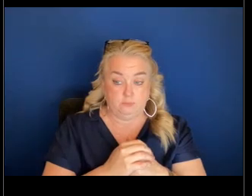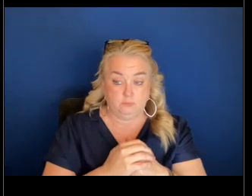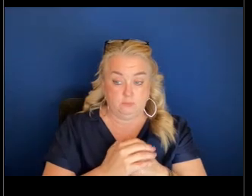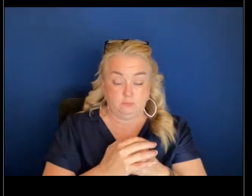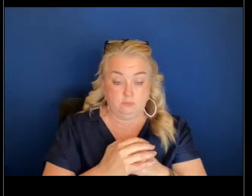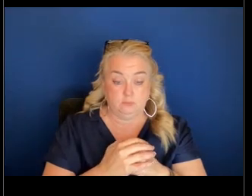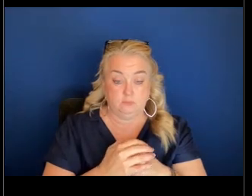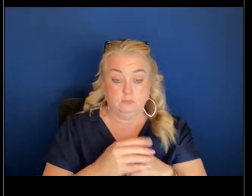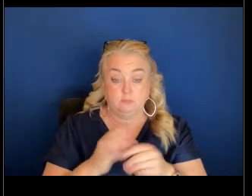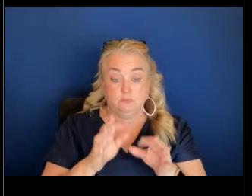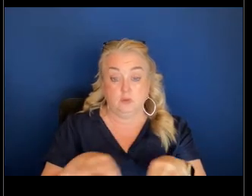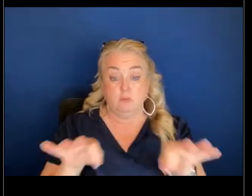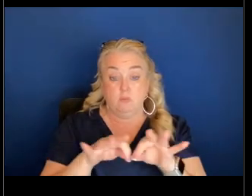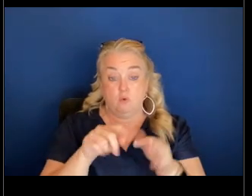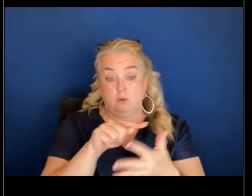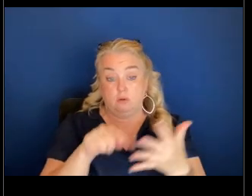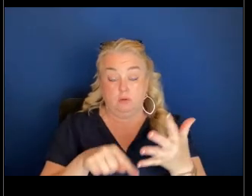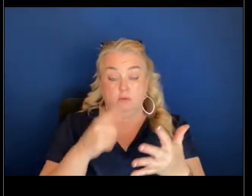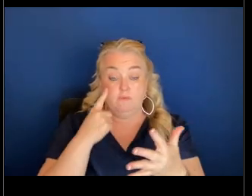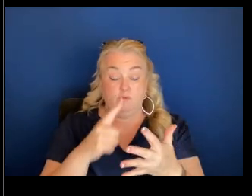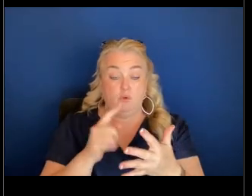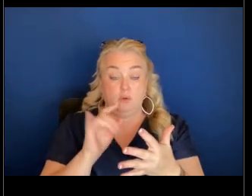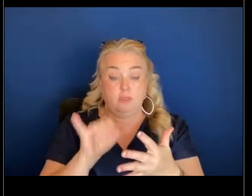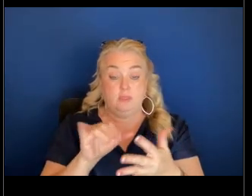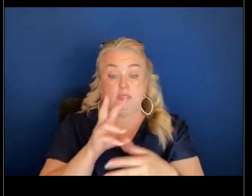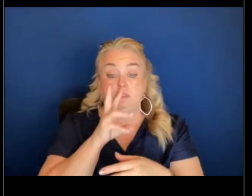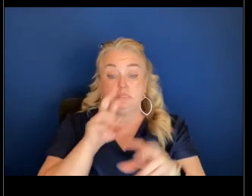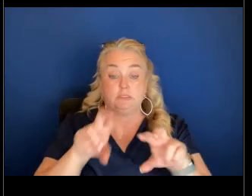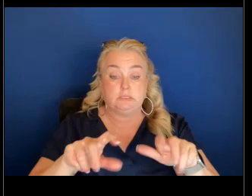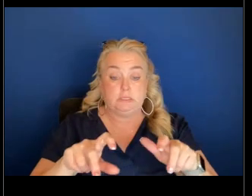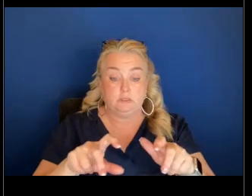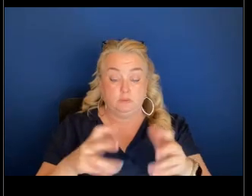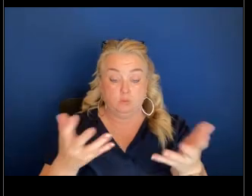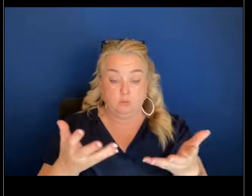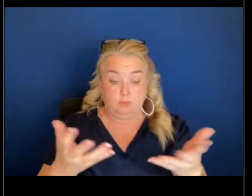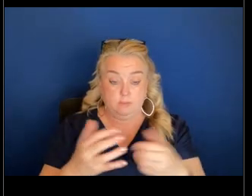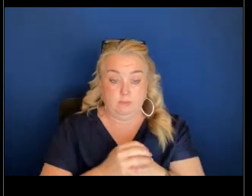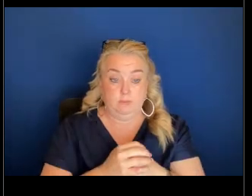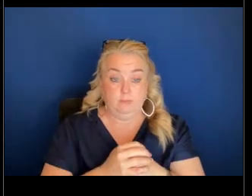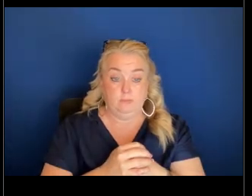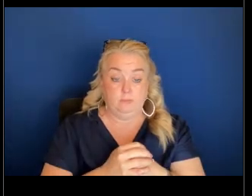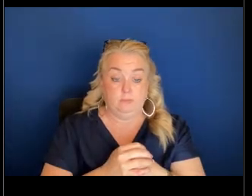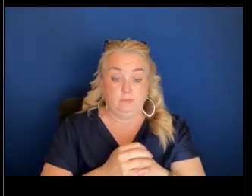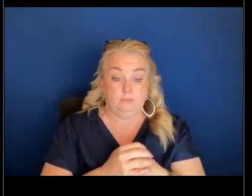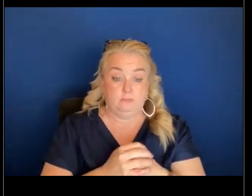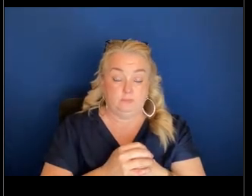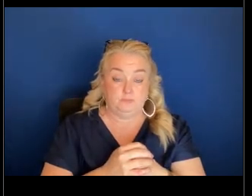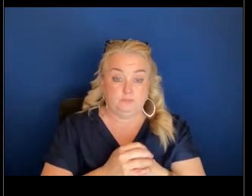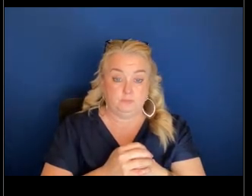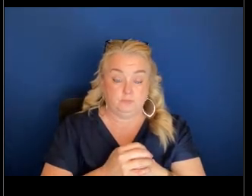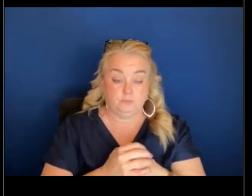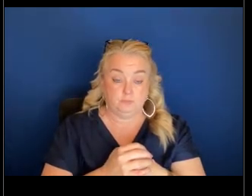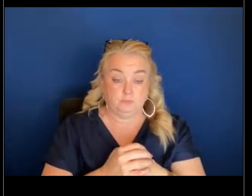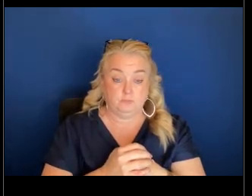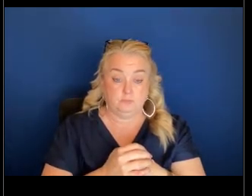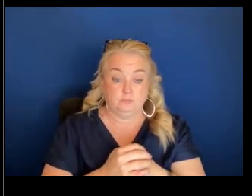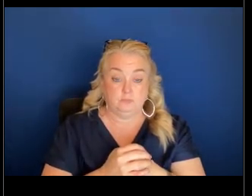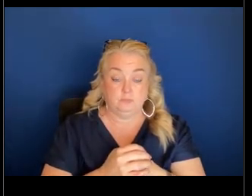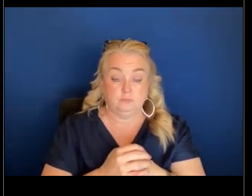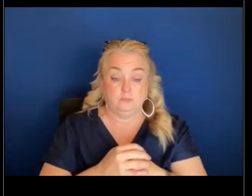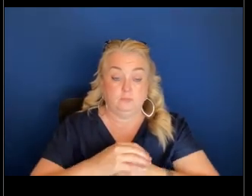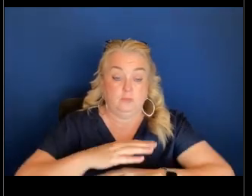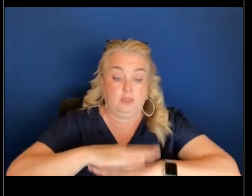Key features of a compliant kitchen sink include a counter or